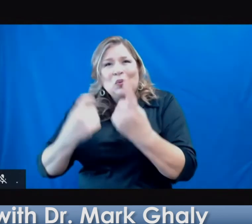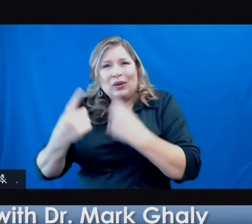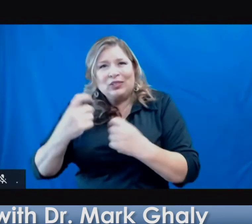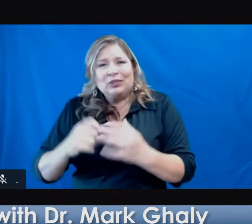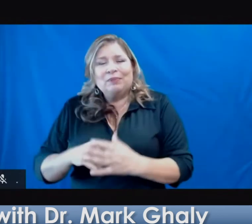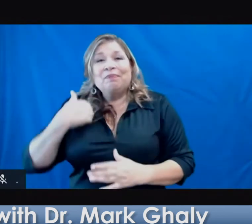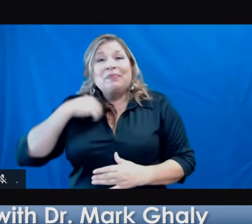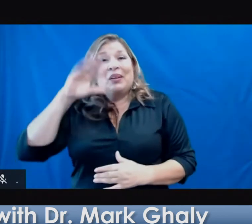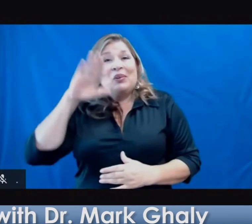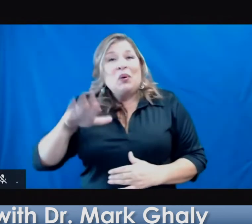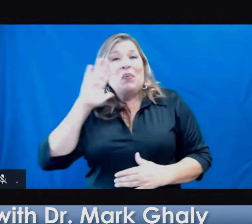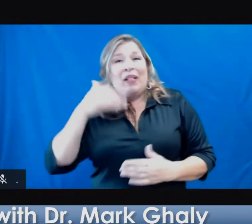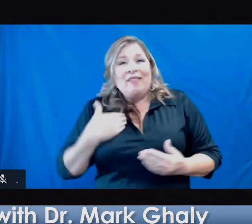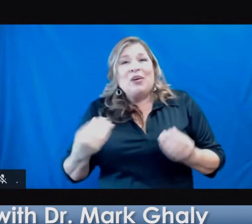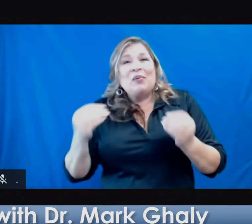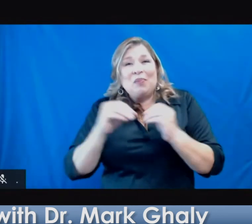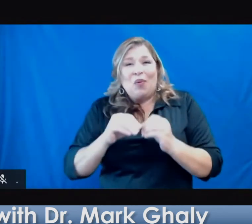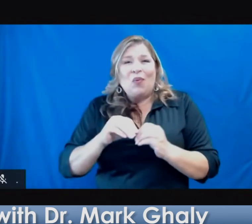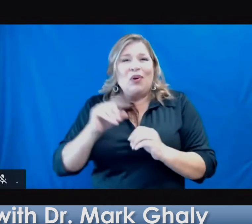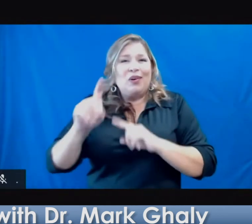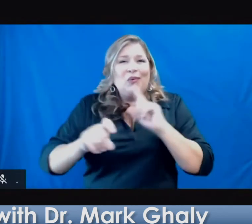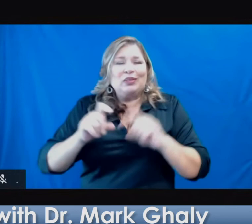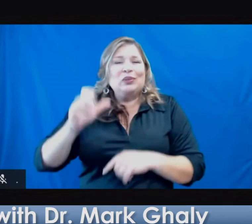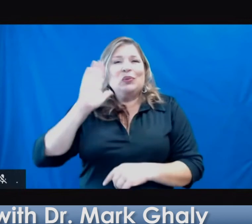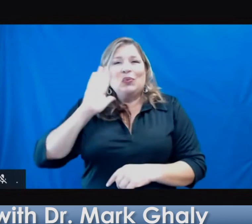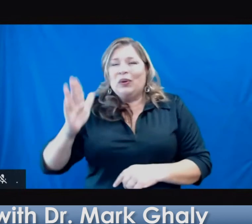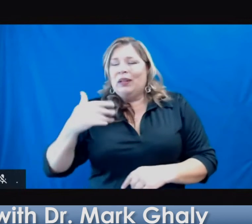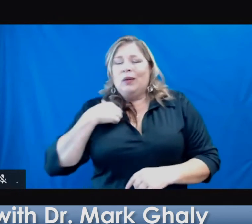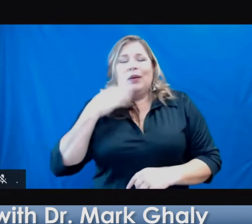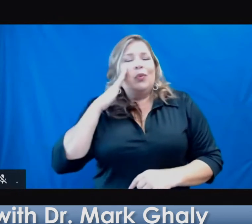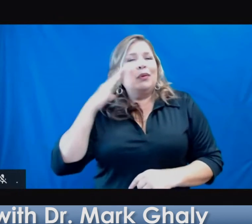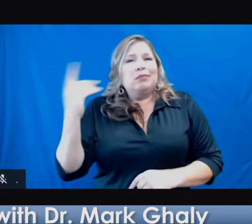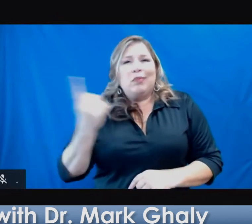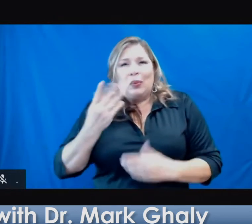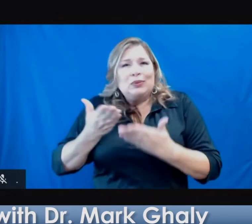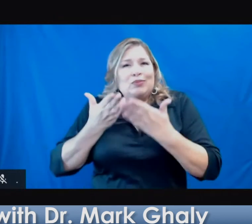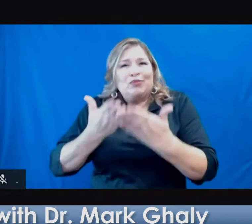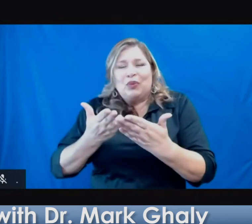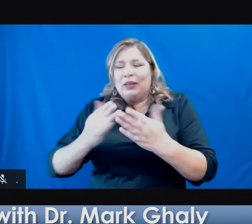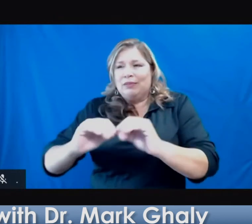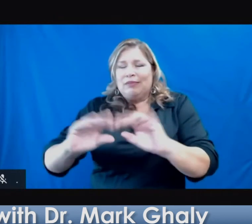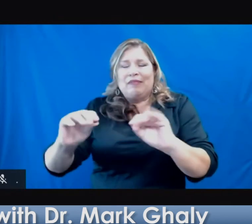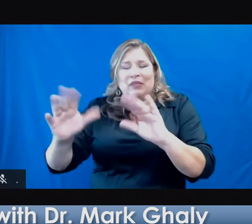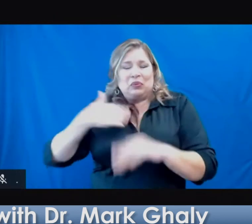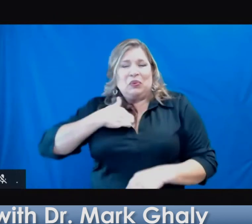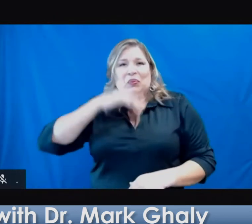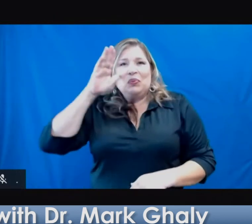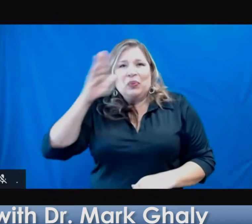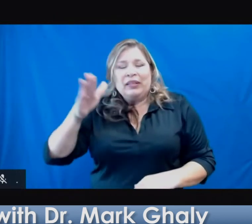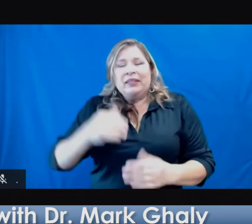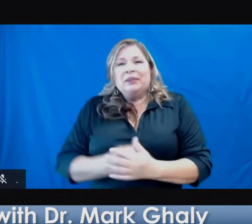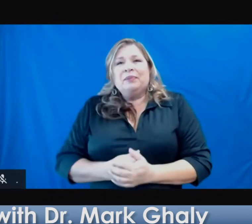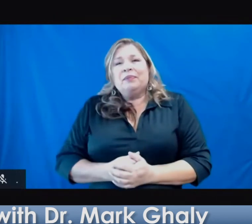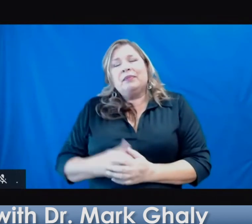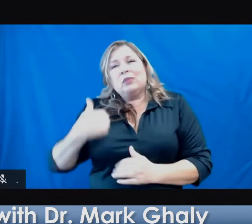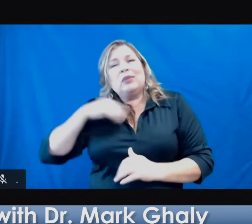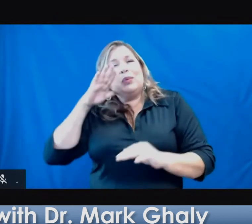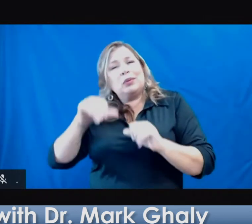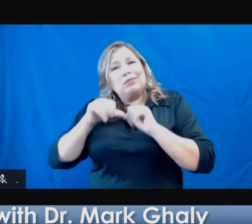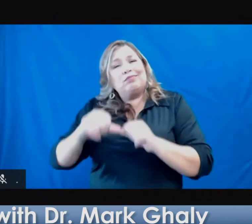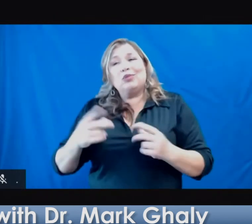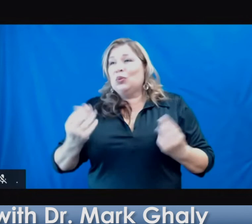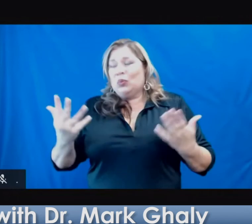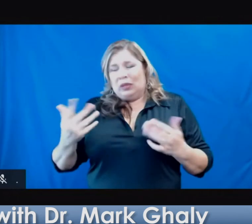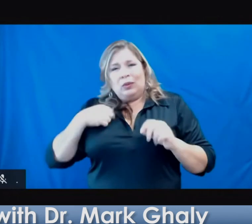more questions. We are always happy to provide that clarification. We will continue to be watching the data closely, not